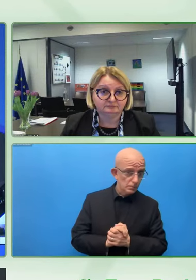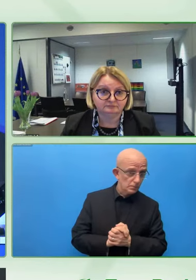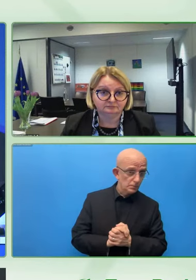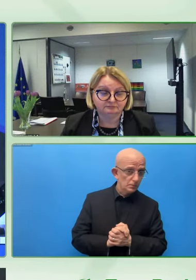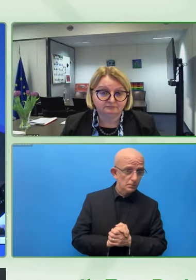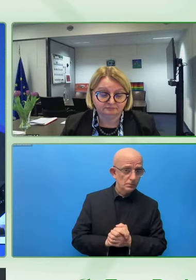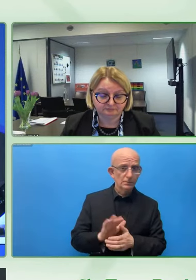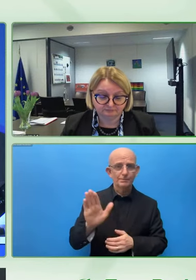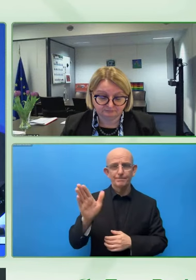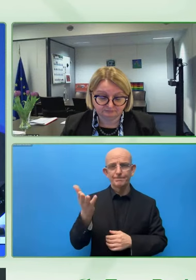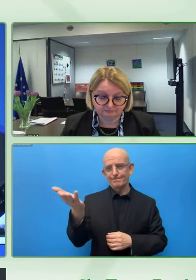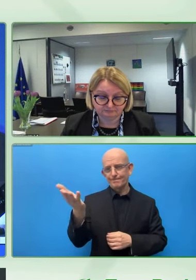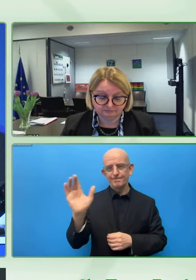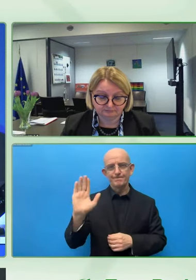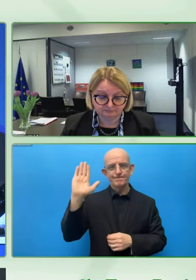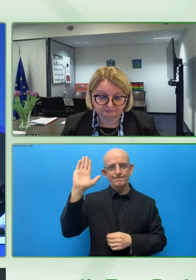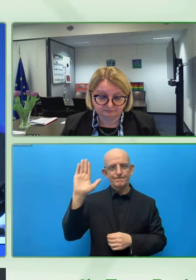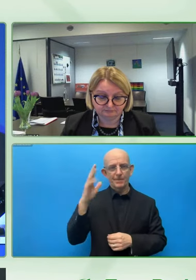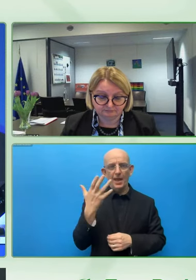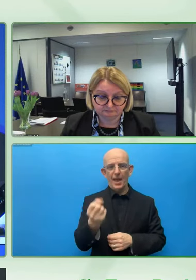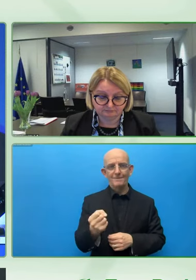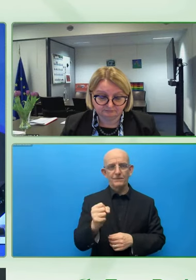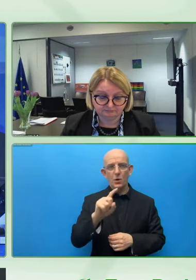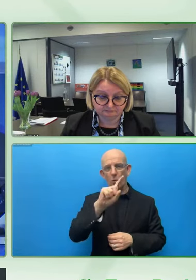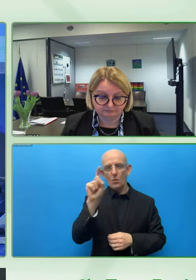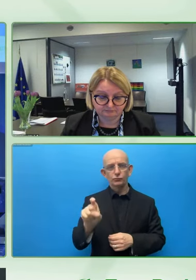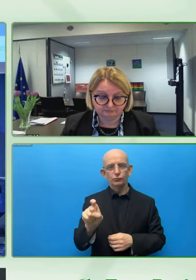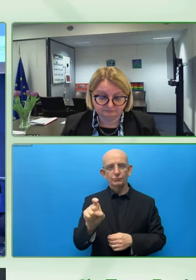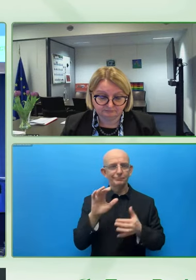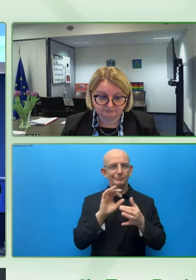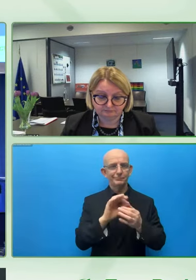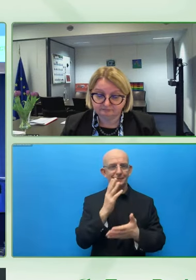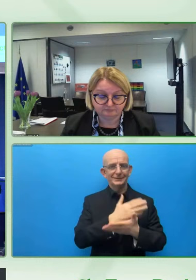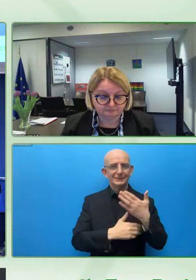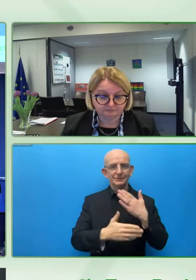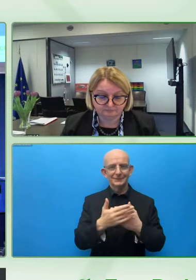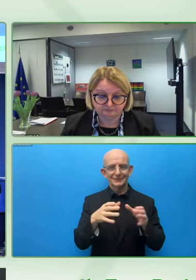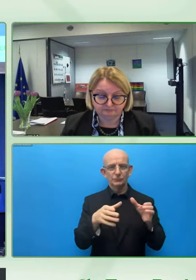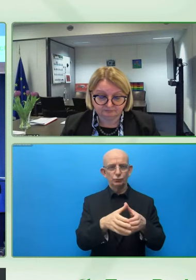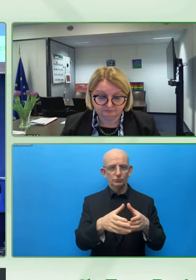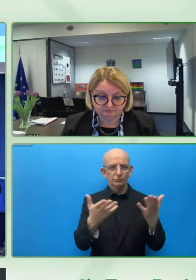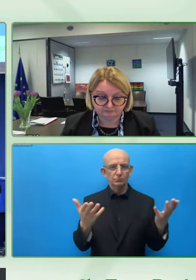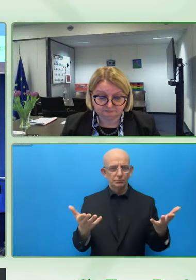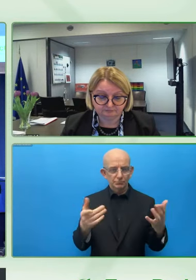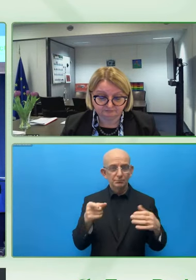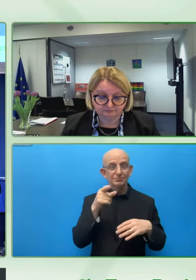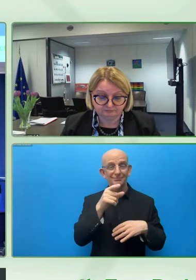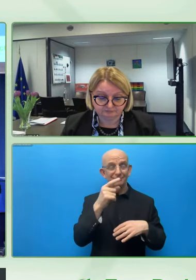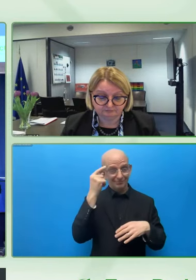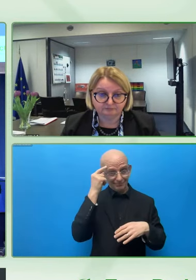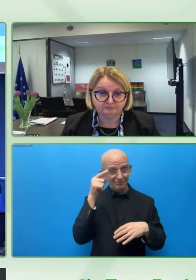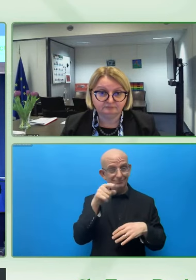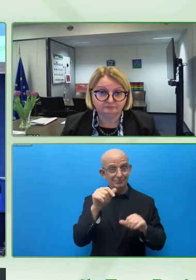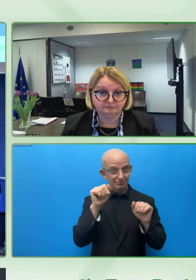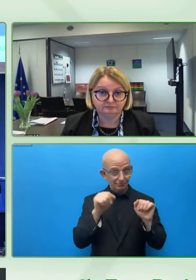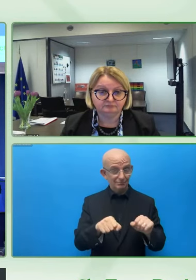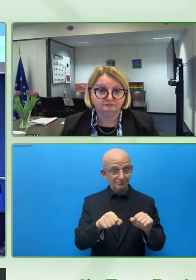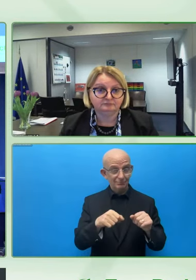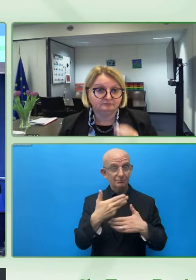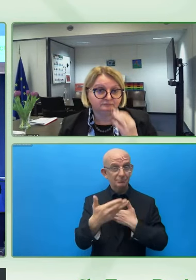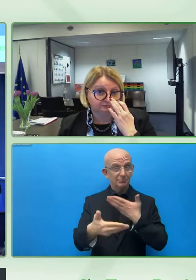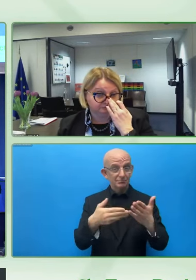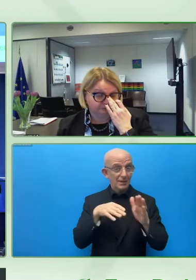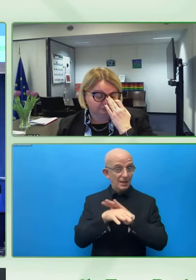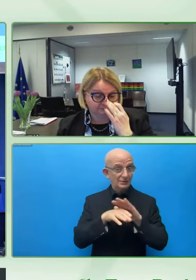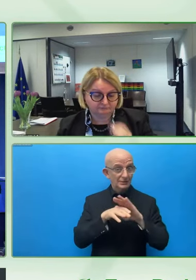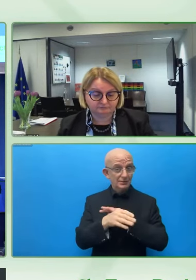enable access to culture and to services. We heard there is something to students. My point is